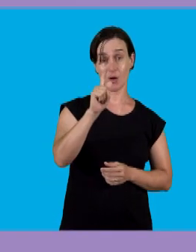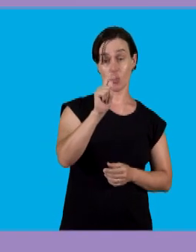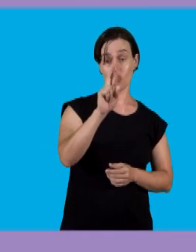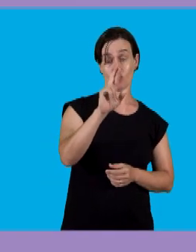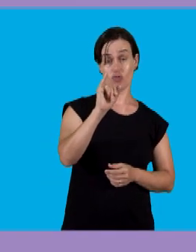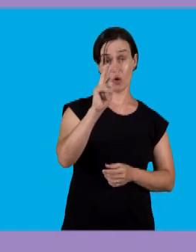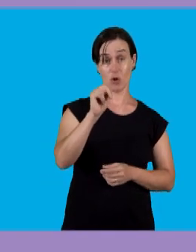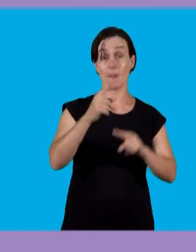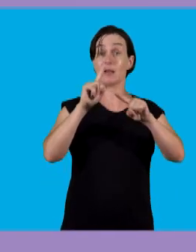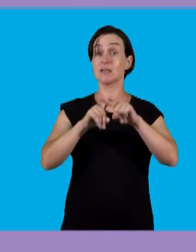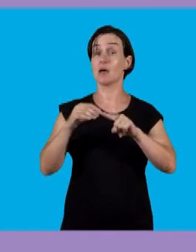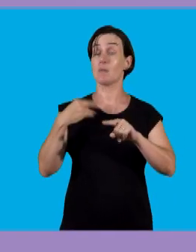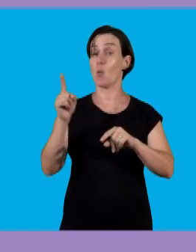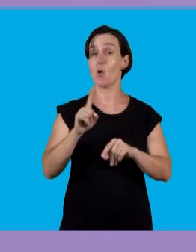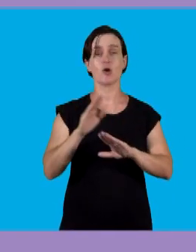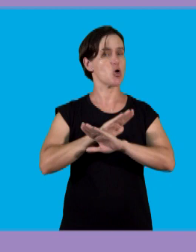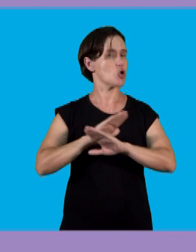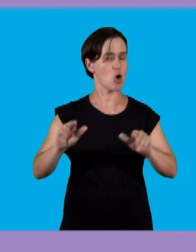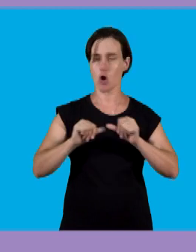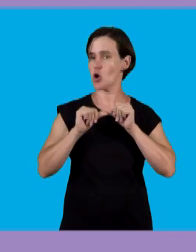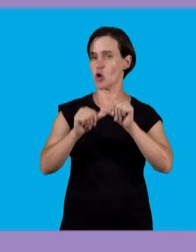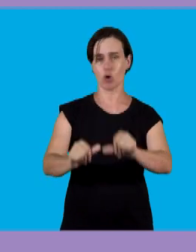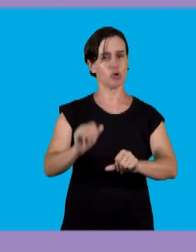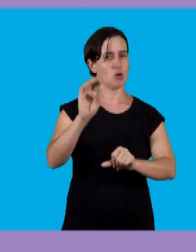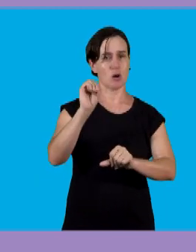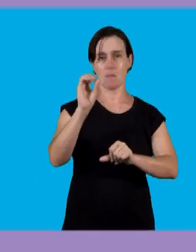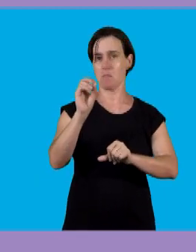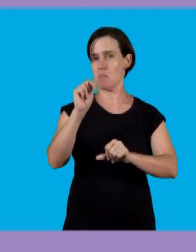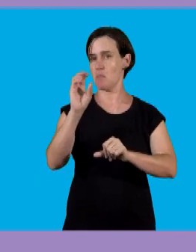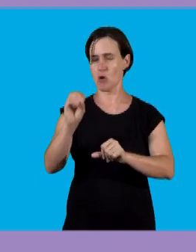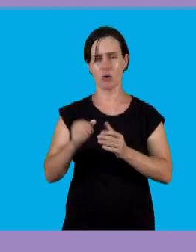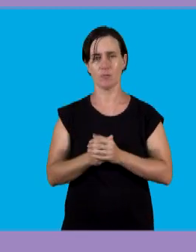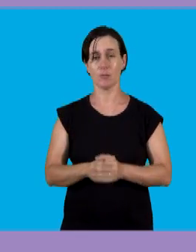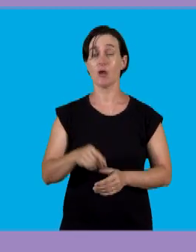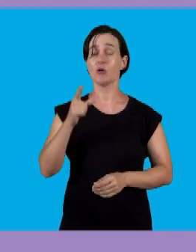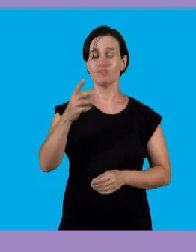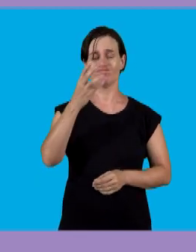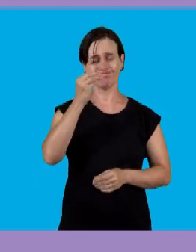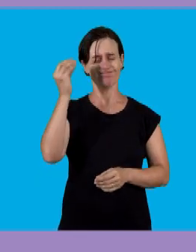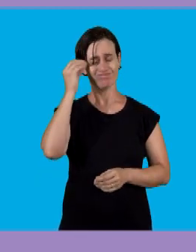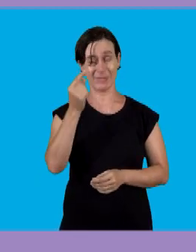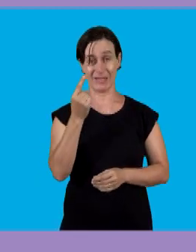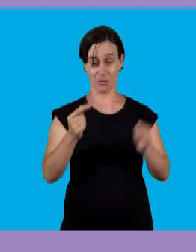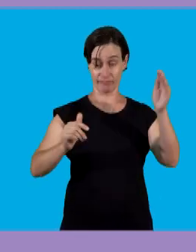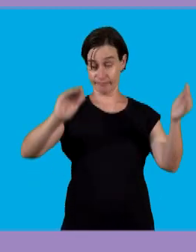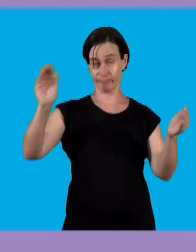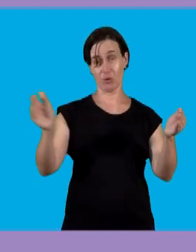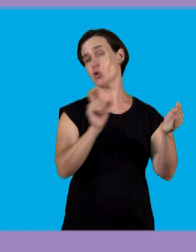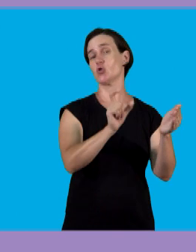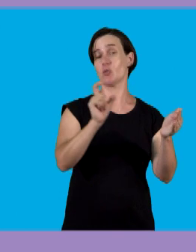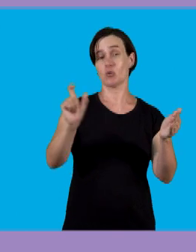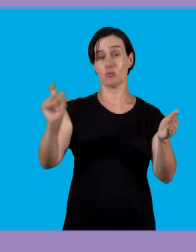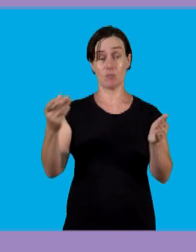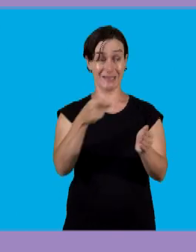a non-constant monomial? Again, we need to make sure that each term in the trinomial